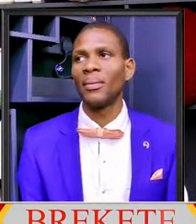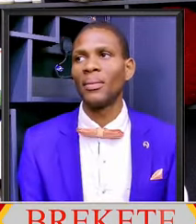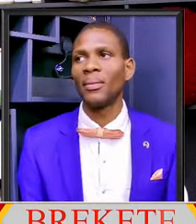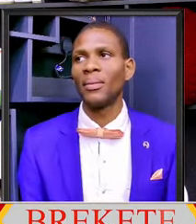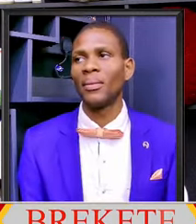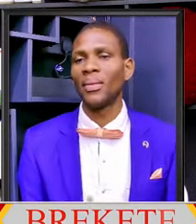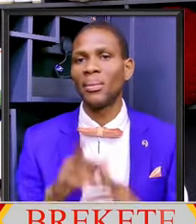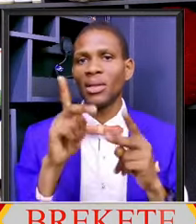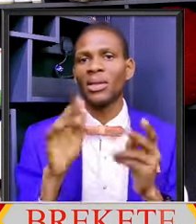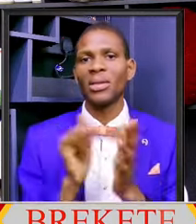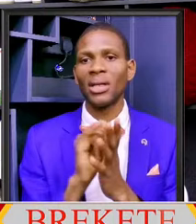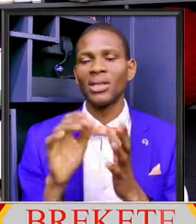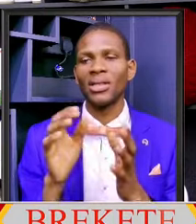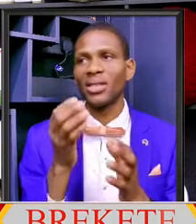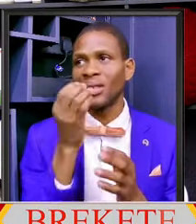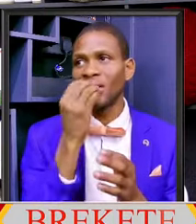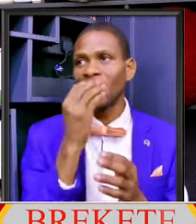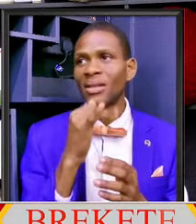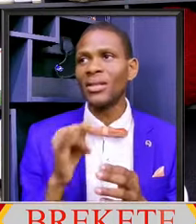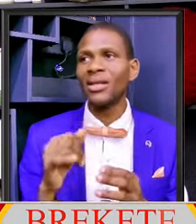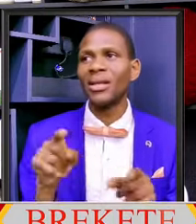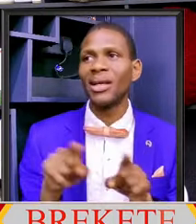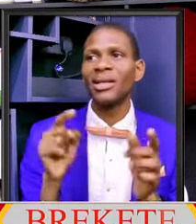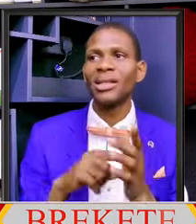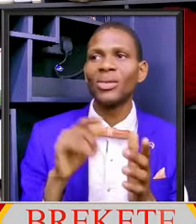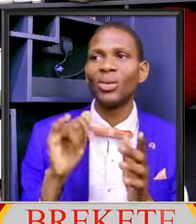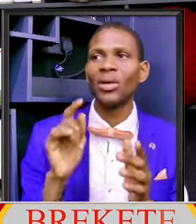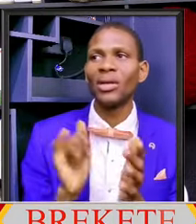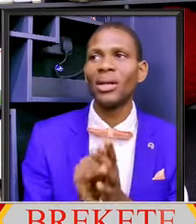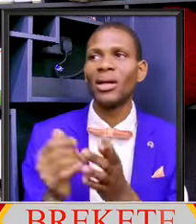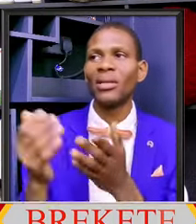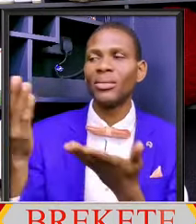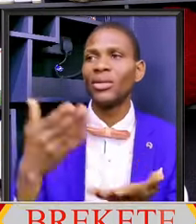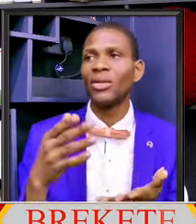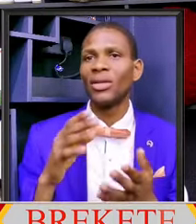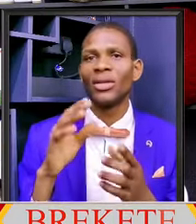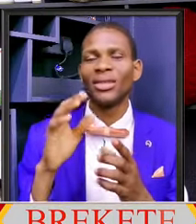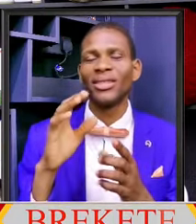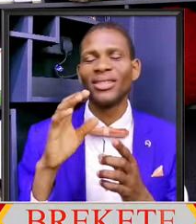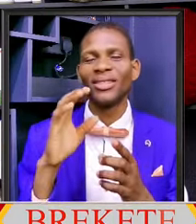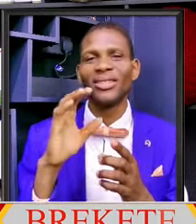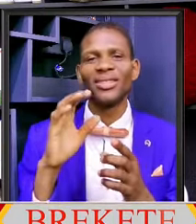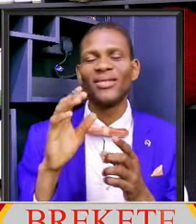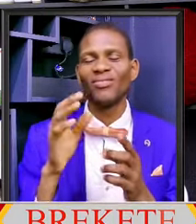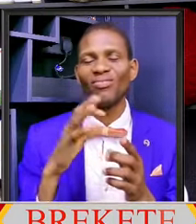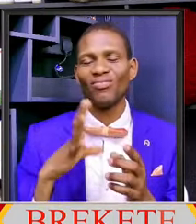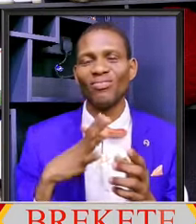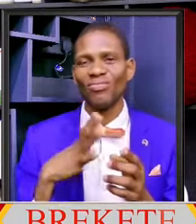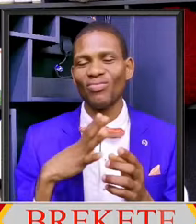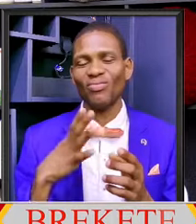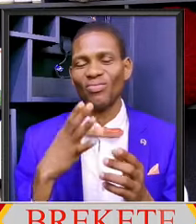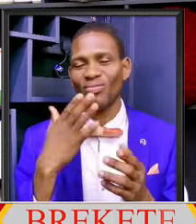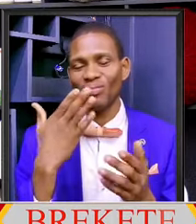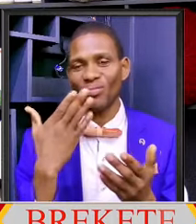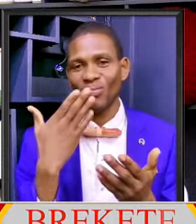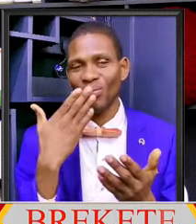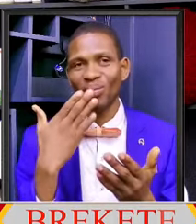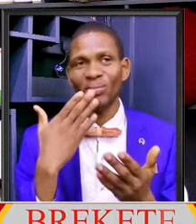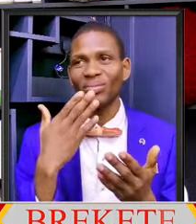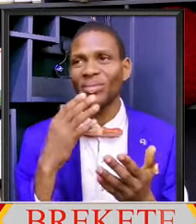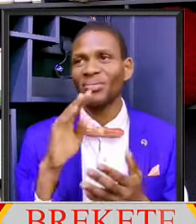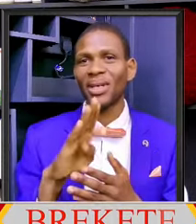But I say, where they chop charismatic, like this one we just come out now. Where they chop charismatic rice. Yeah? Okay,